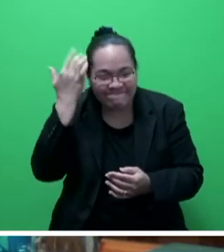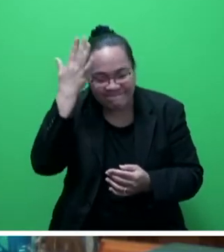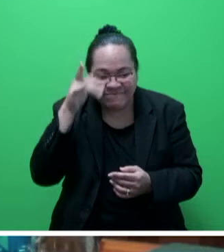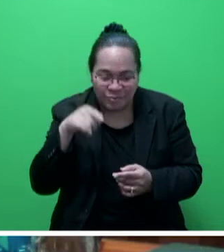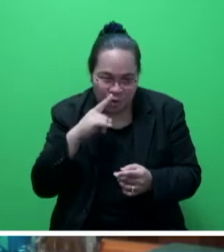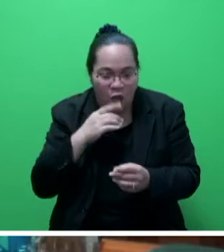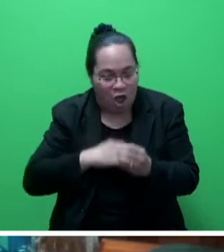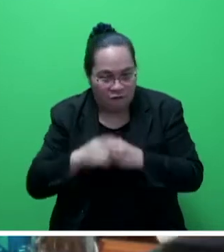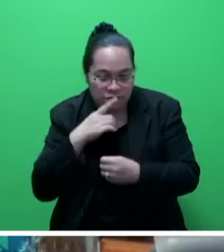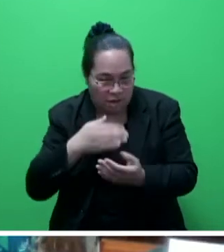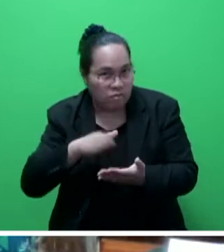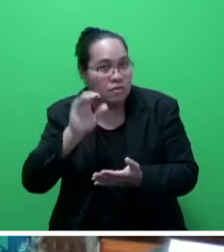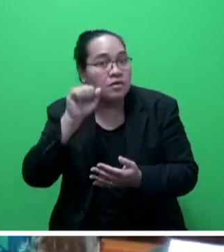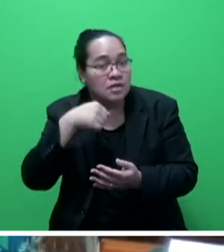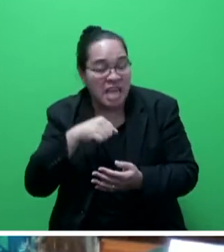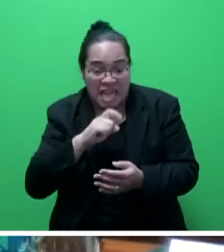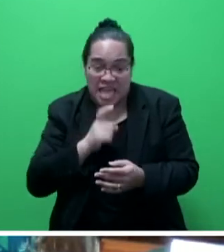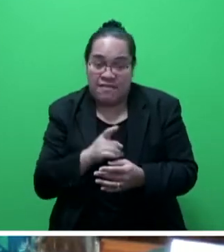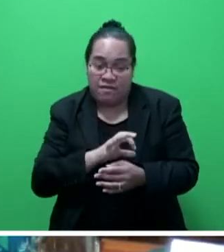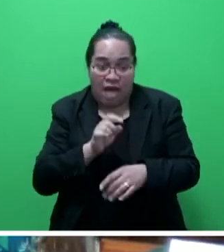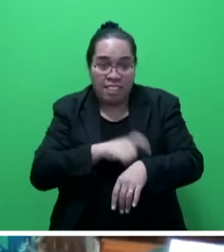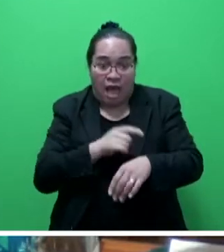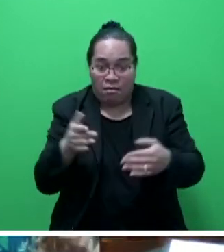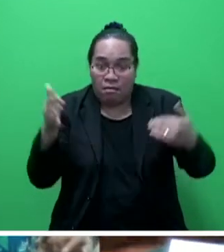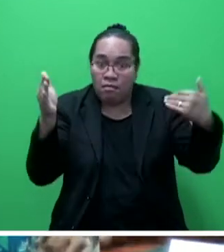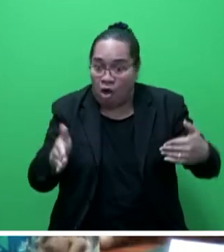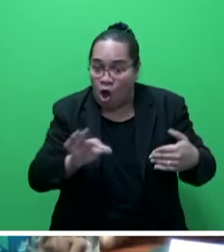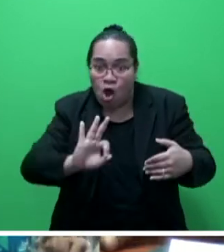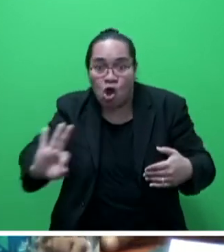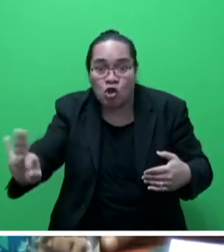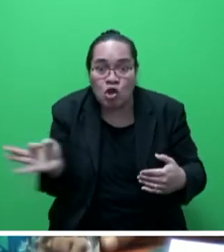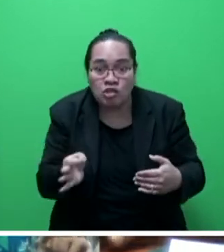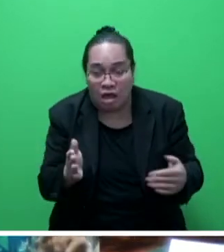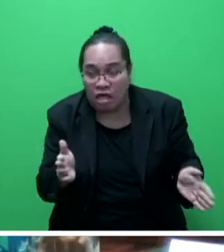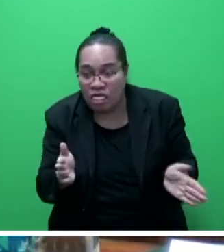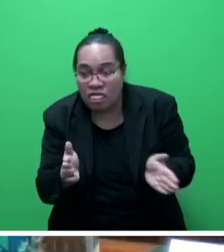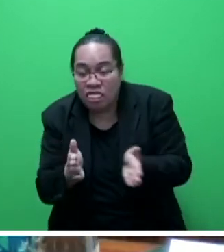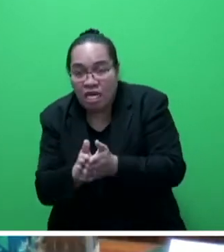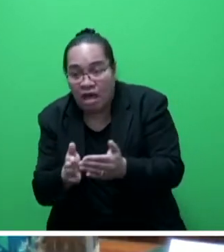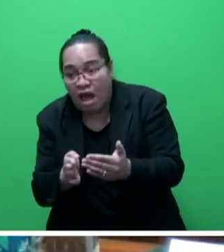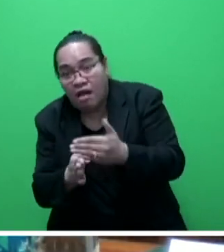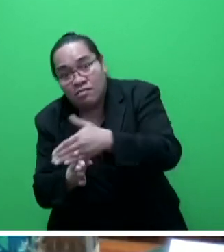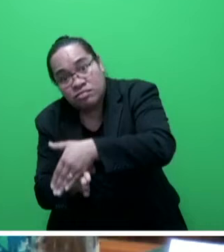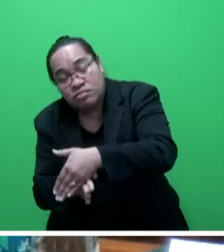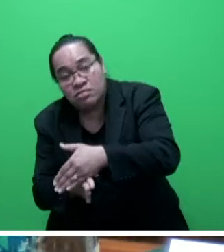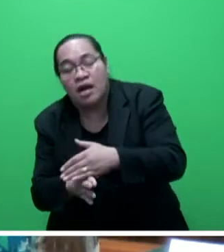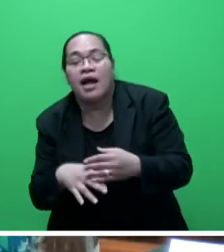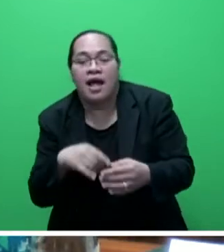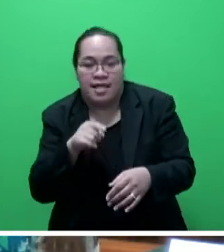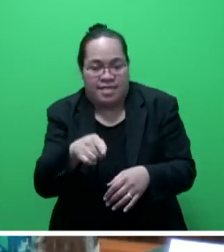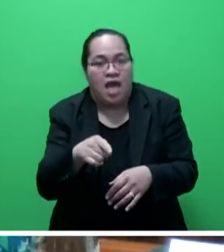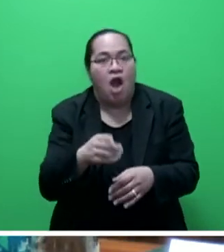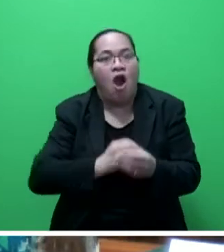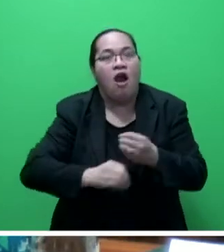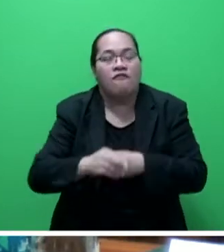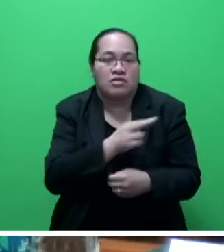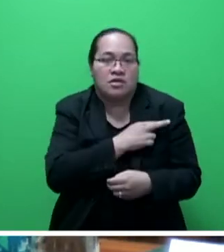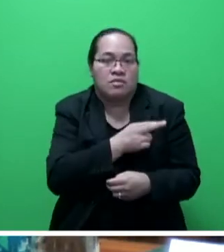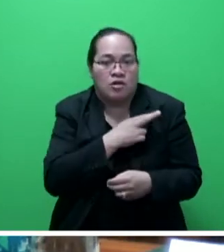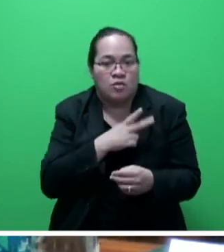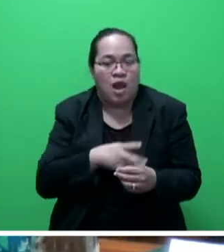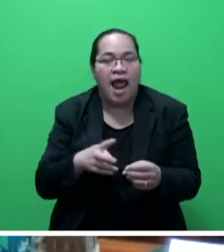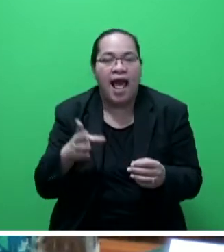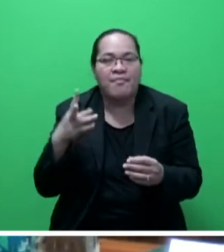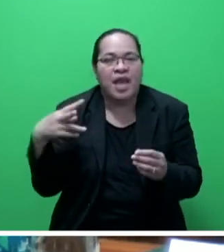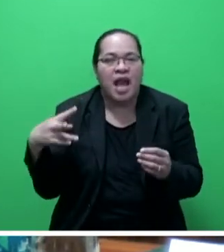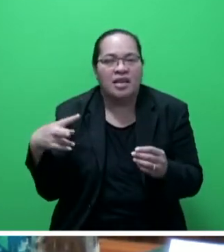the office. And if it is not made within the time frame, then the office has to give discount to